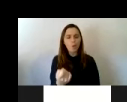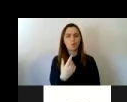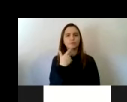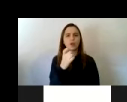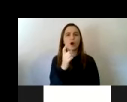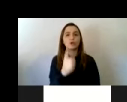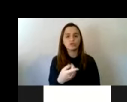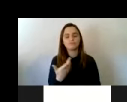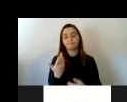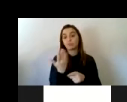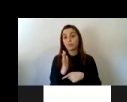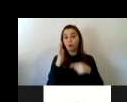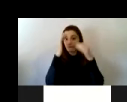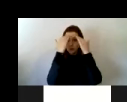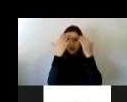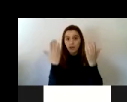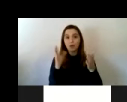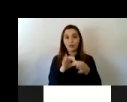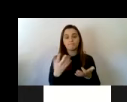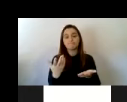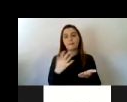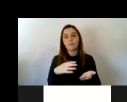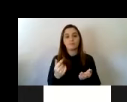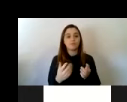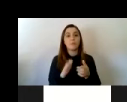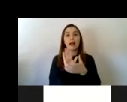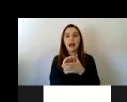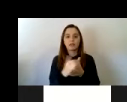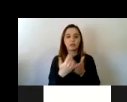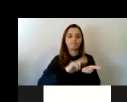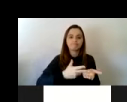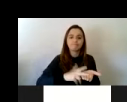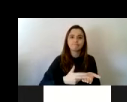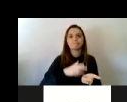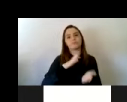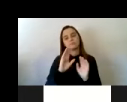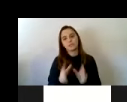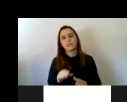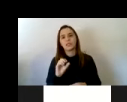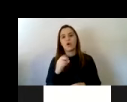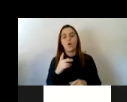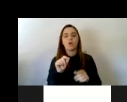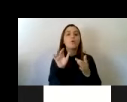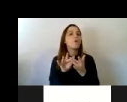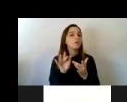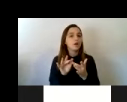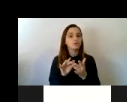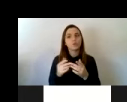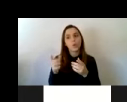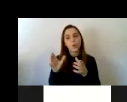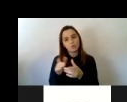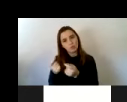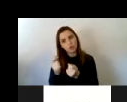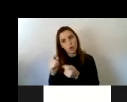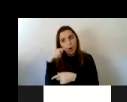like, interpretation of letters, contact with authorities, contact with other organizations, understand a